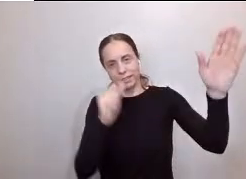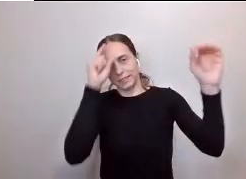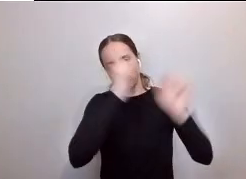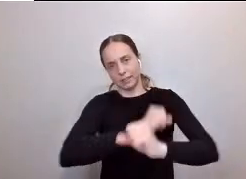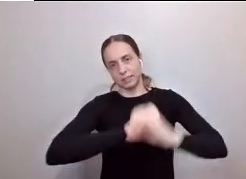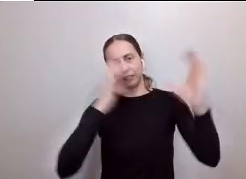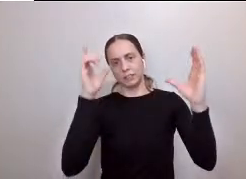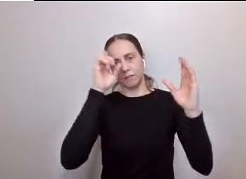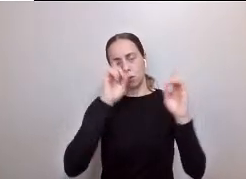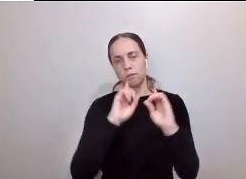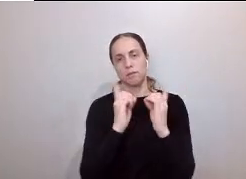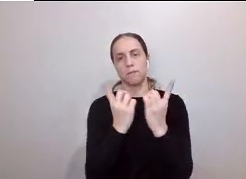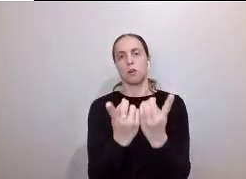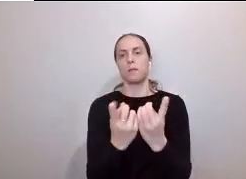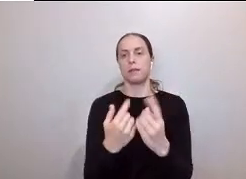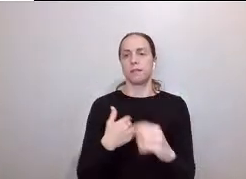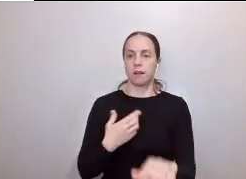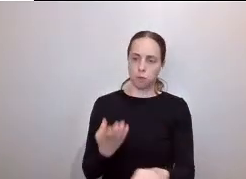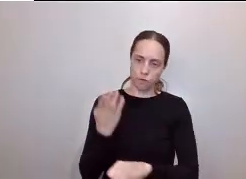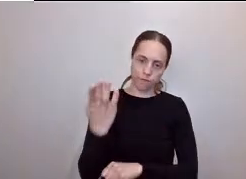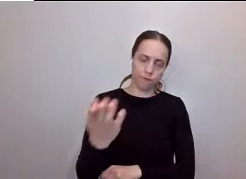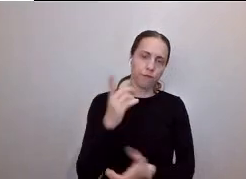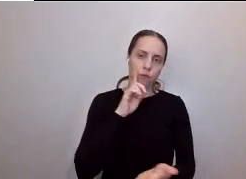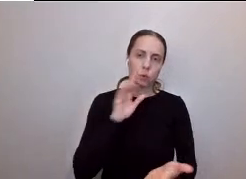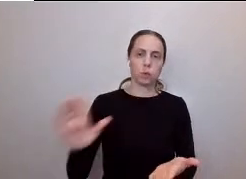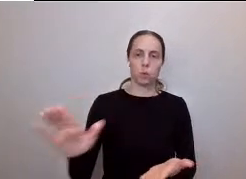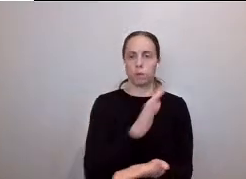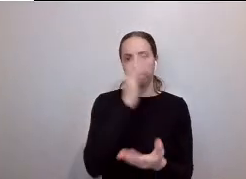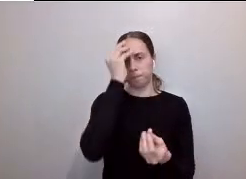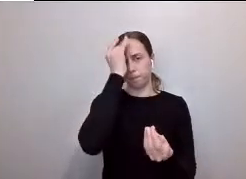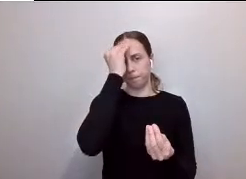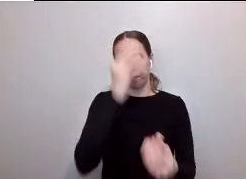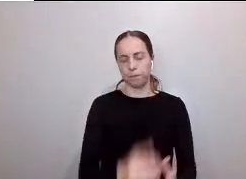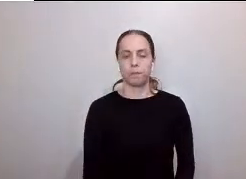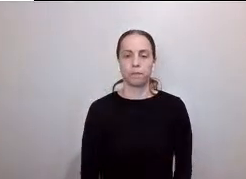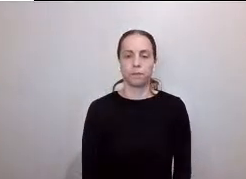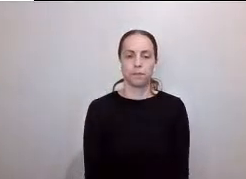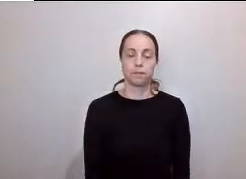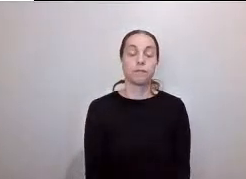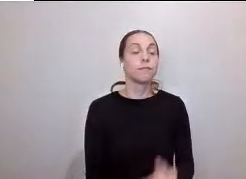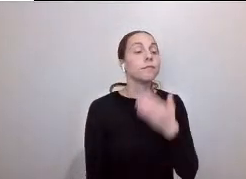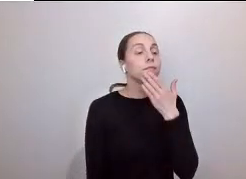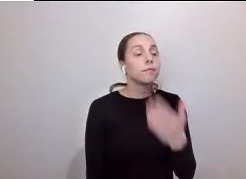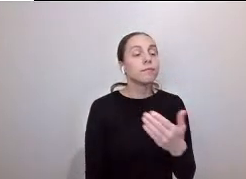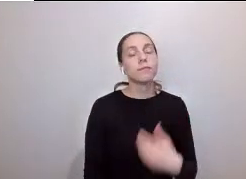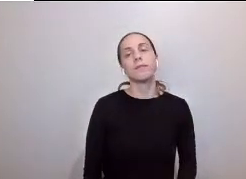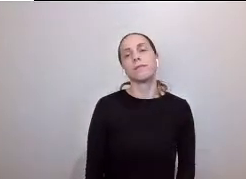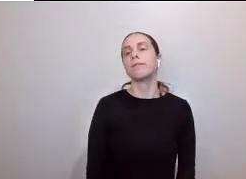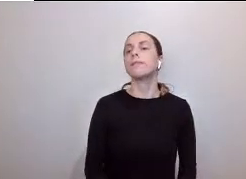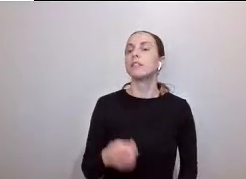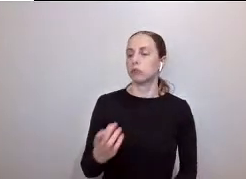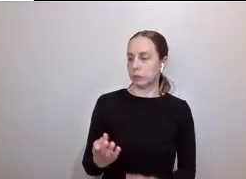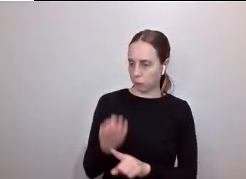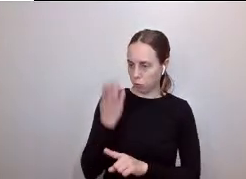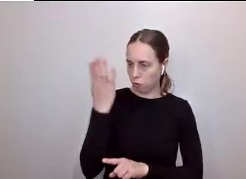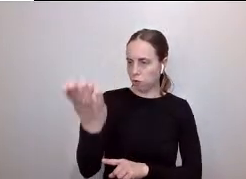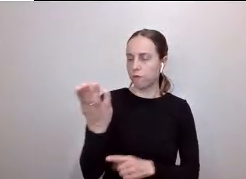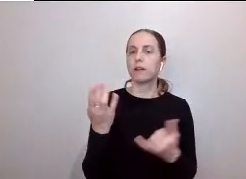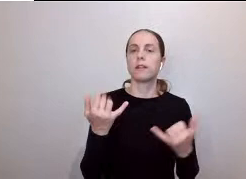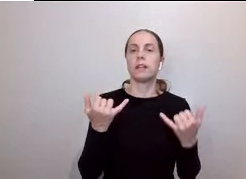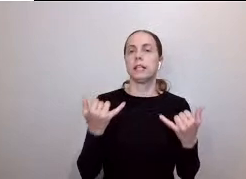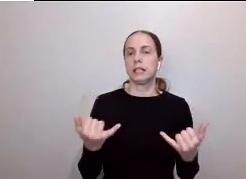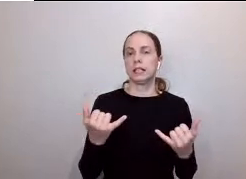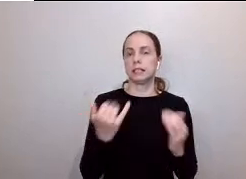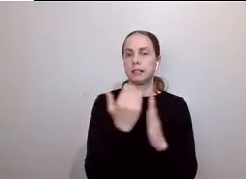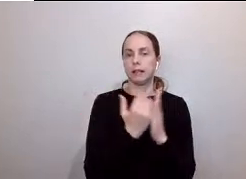your consideration. Thank you. Thank you. Councilmember Palmisano has moved this item, number 2. Is there